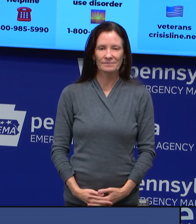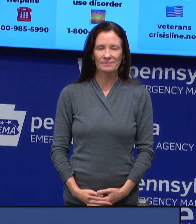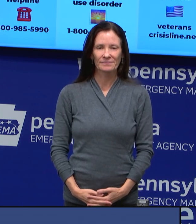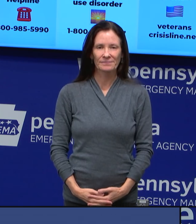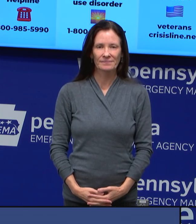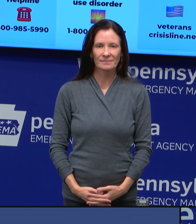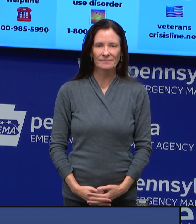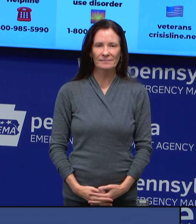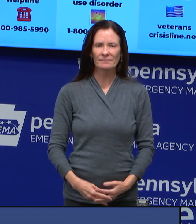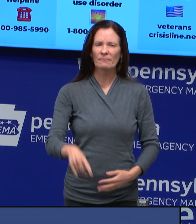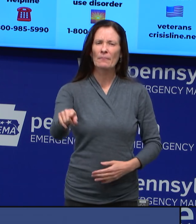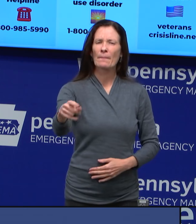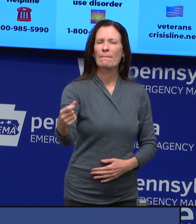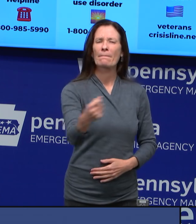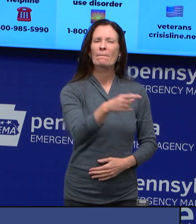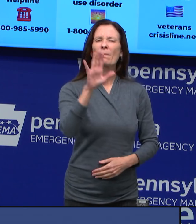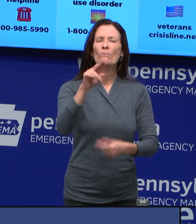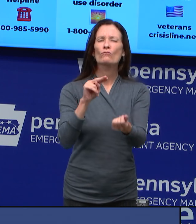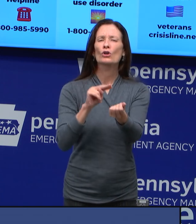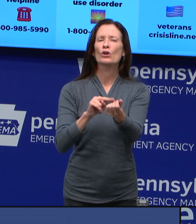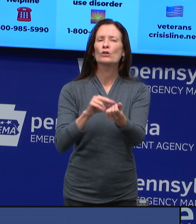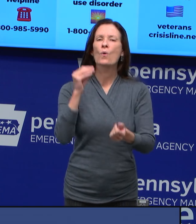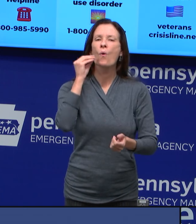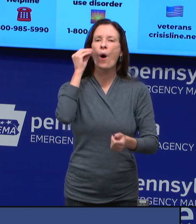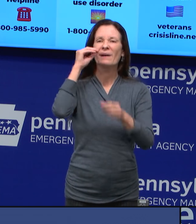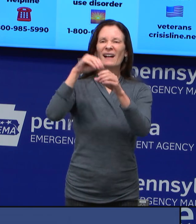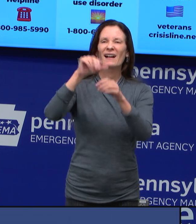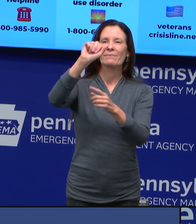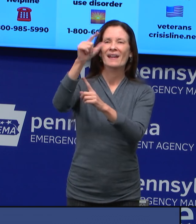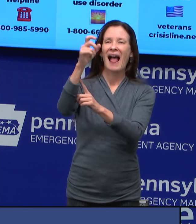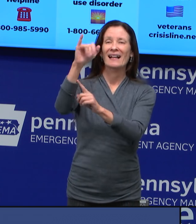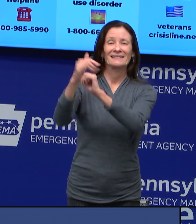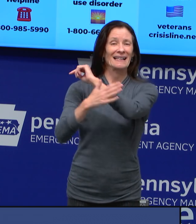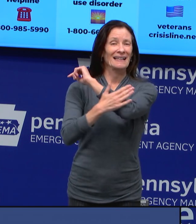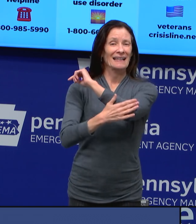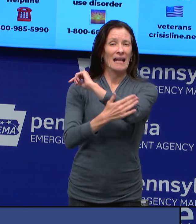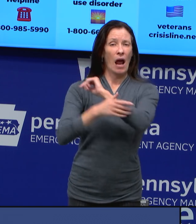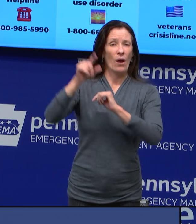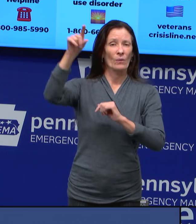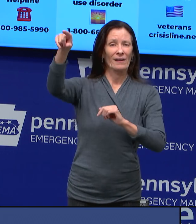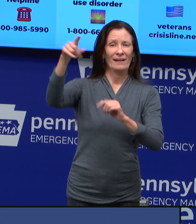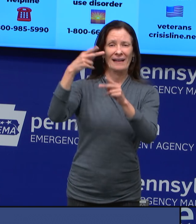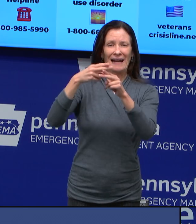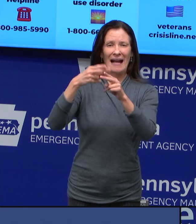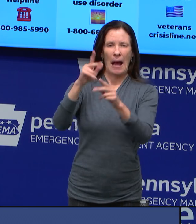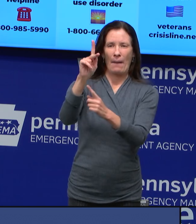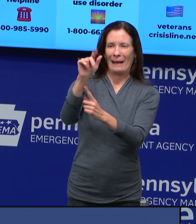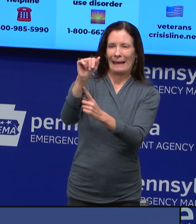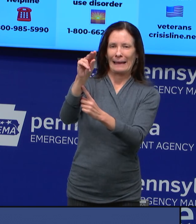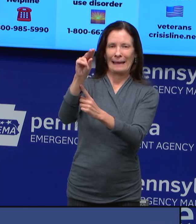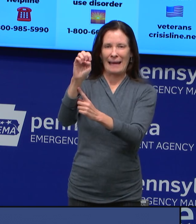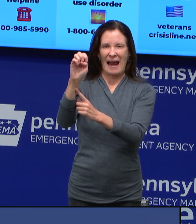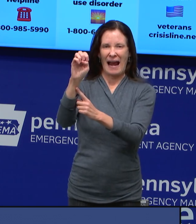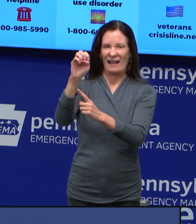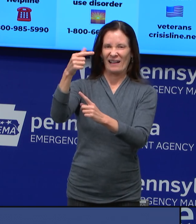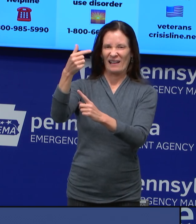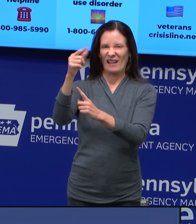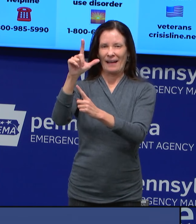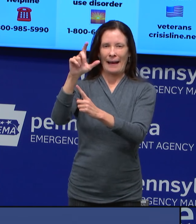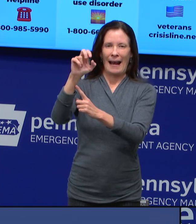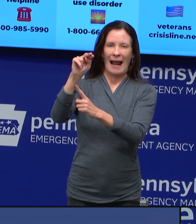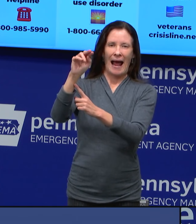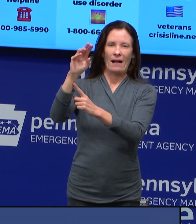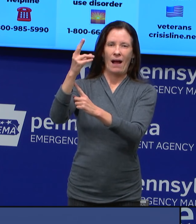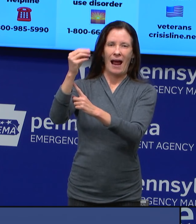Glen Hazel location. Are you concerned about that number, and is there anything different being done to help slow or stop the spread of deaths in